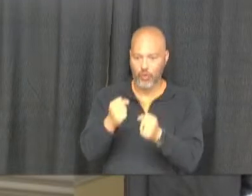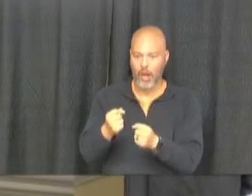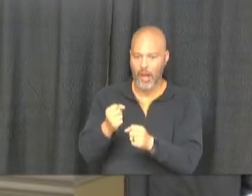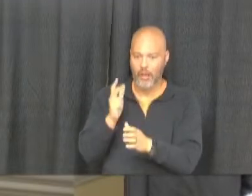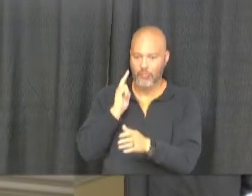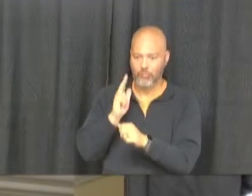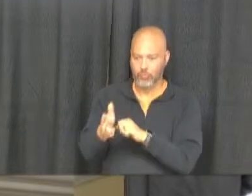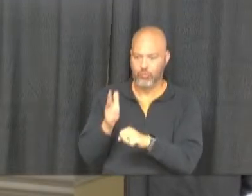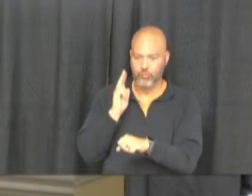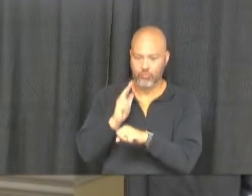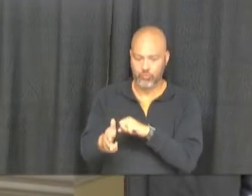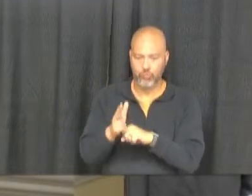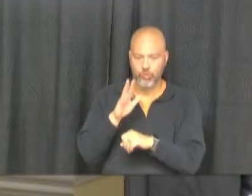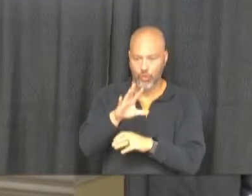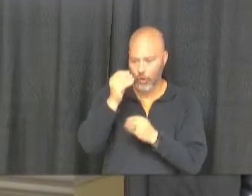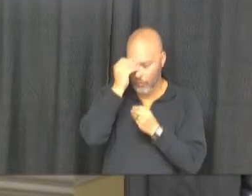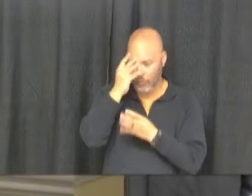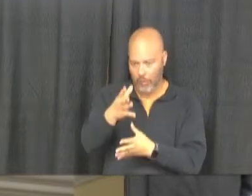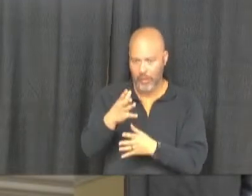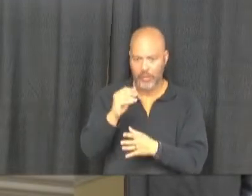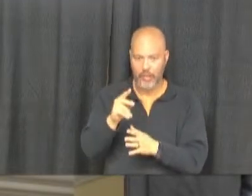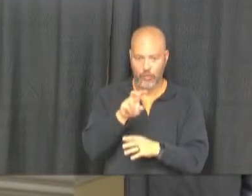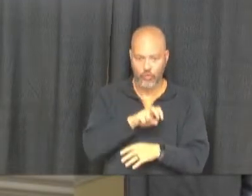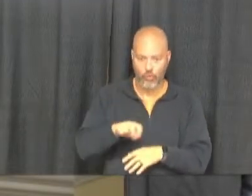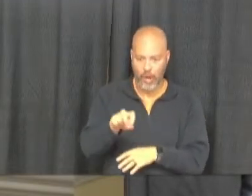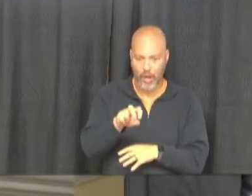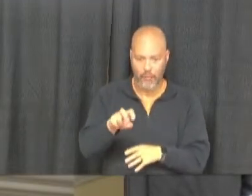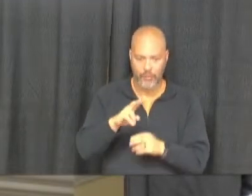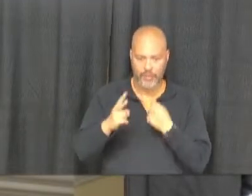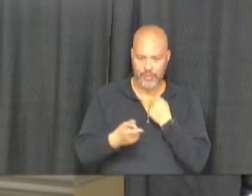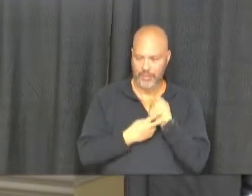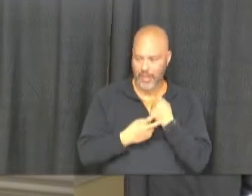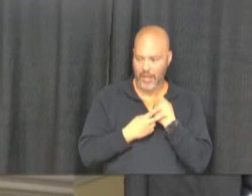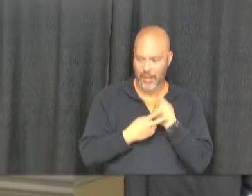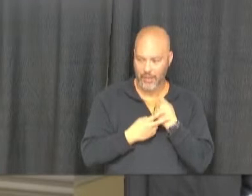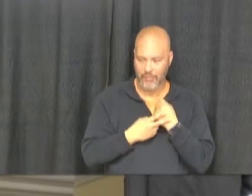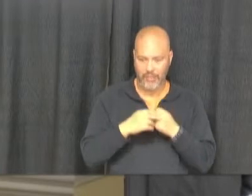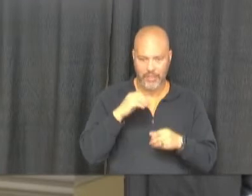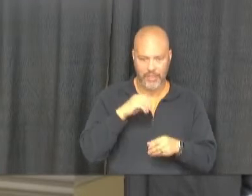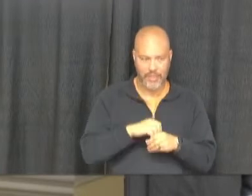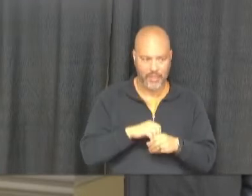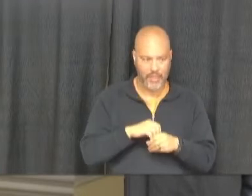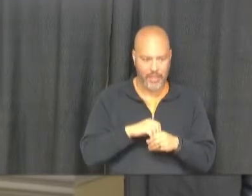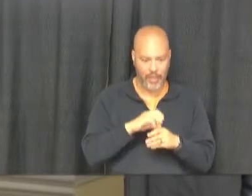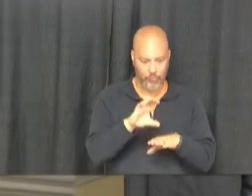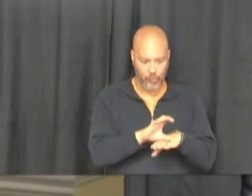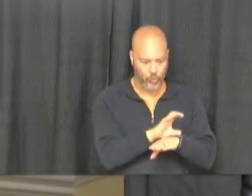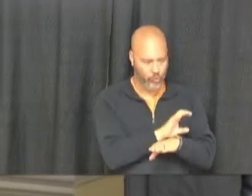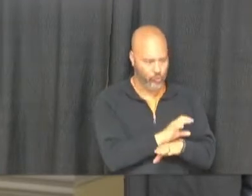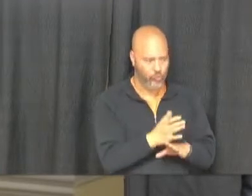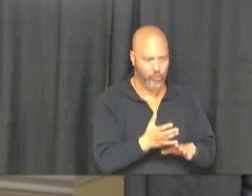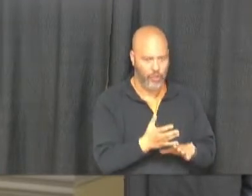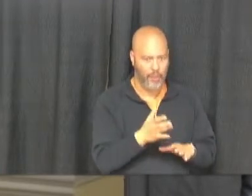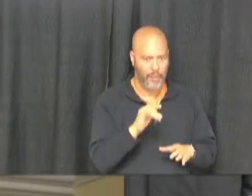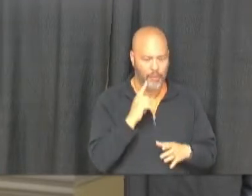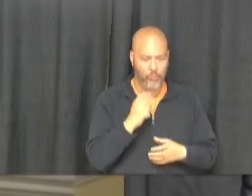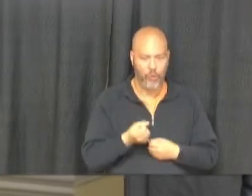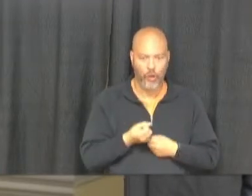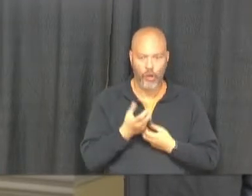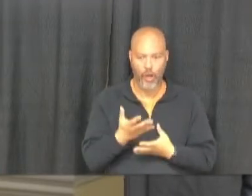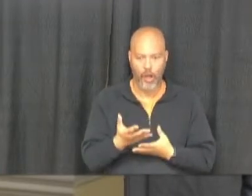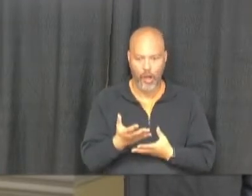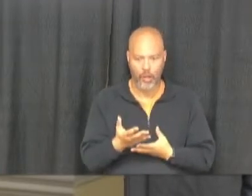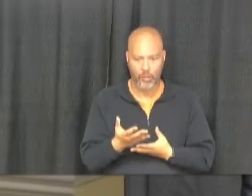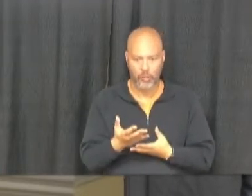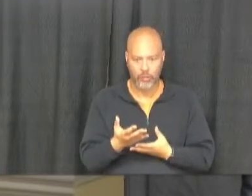within the city, your information and your travel is stored inside of a database. This is going to actually cost taxpayers